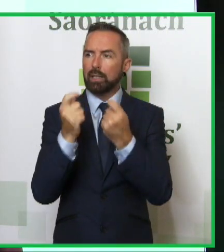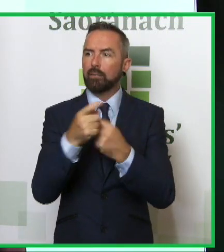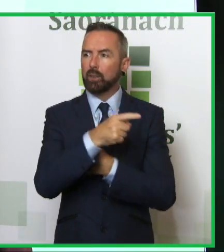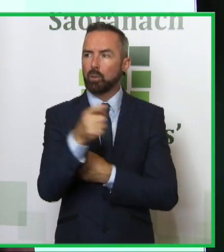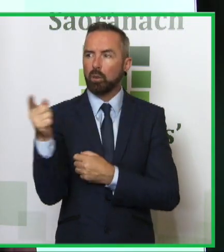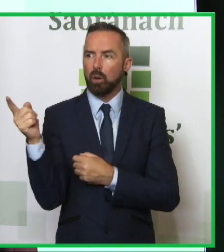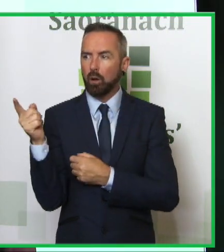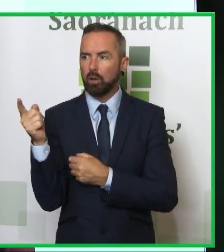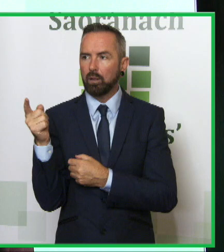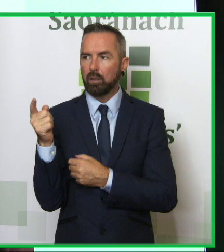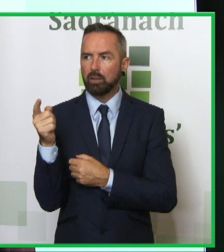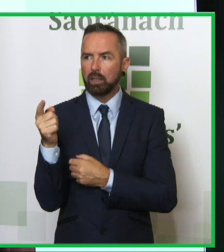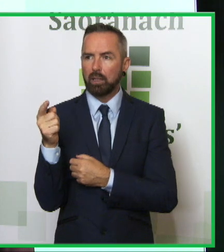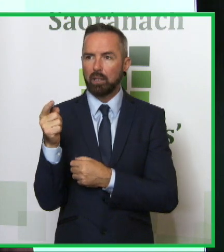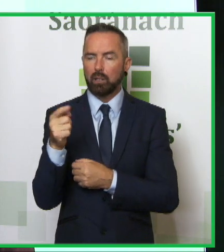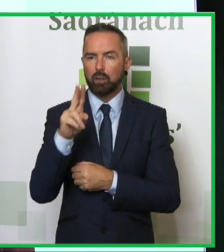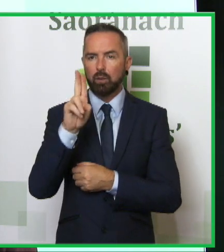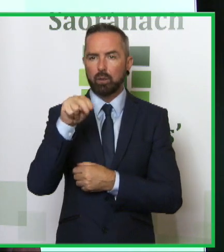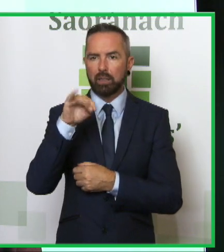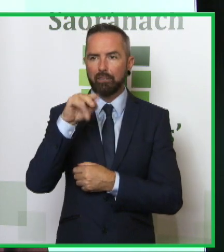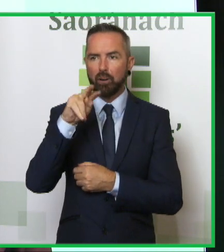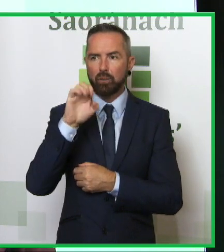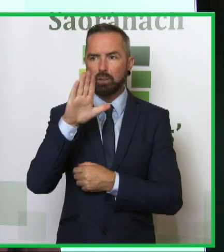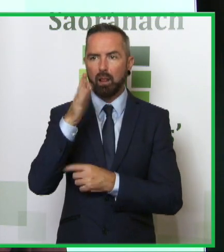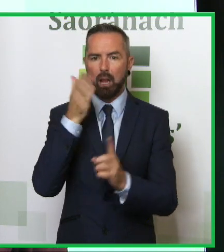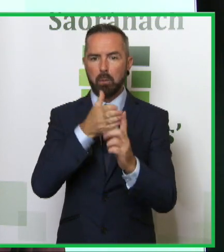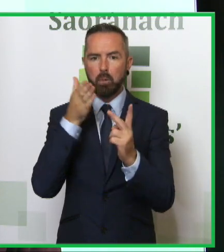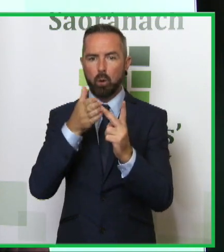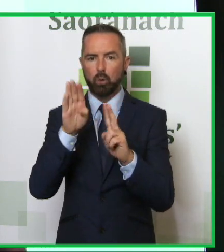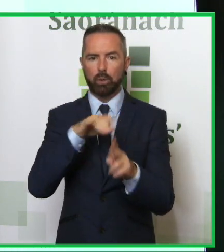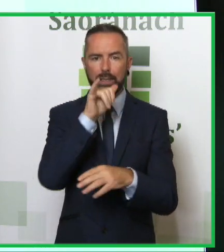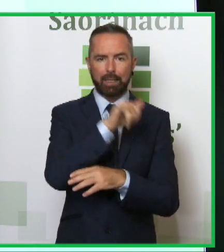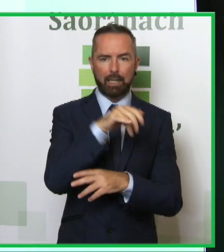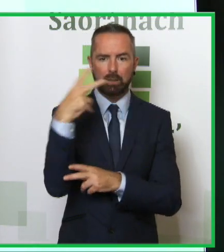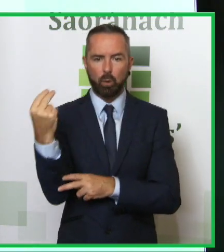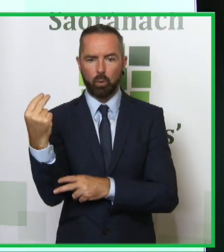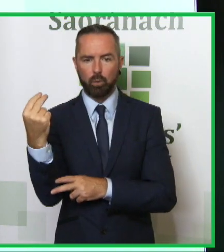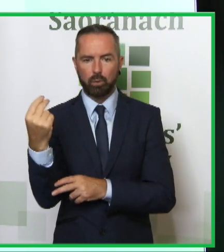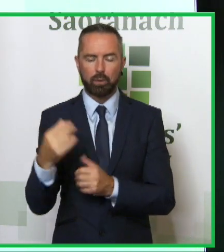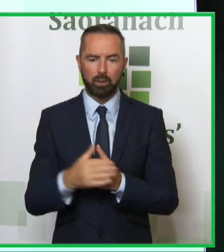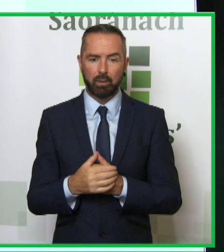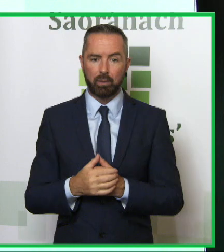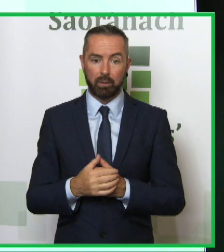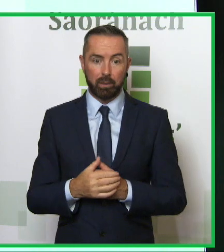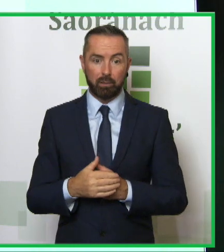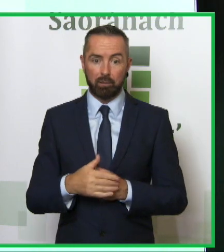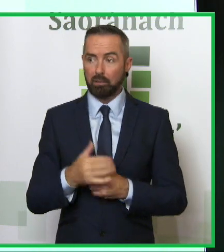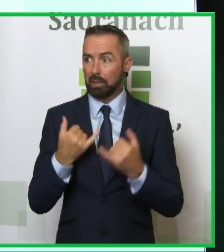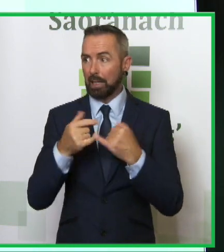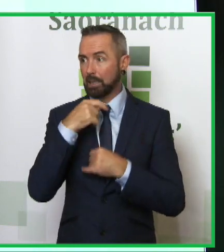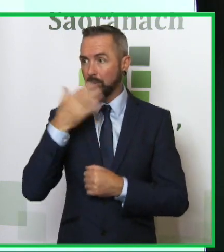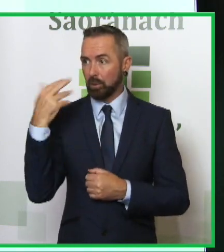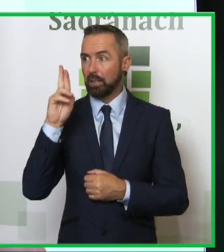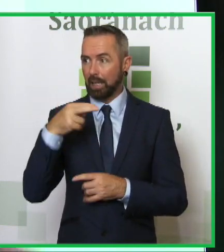back the universal approach that we had the yes-no vote on. And I did mention on the discussion earlier that you could easily end up with that. You could